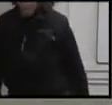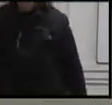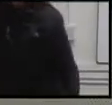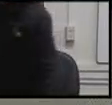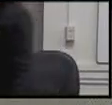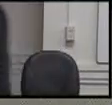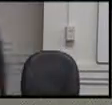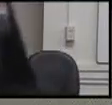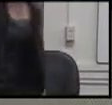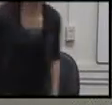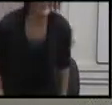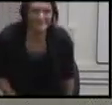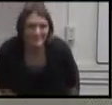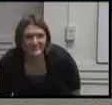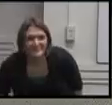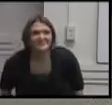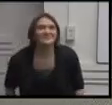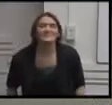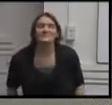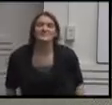Ms. Markey.